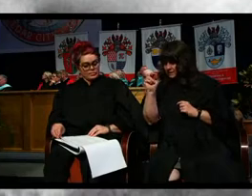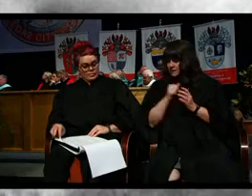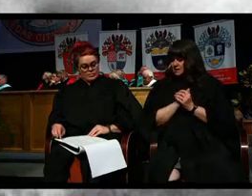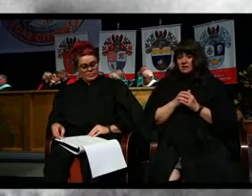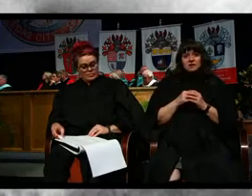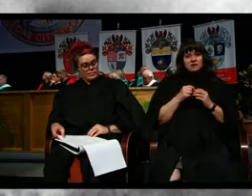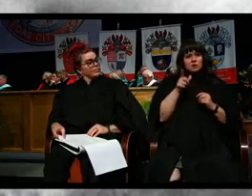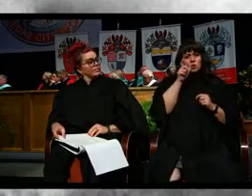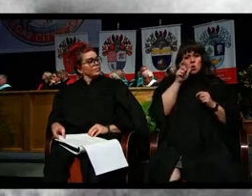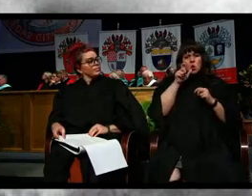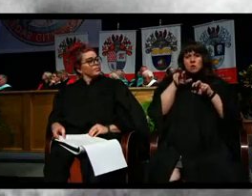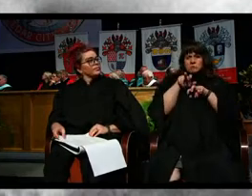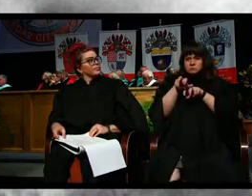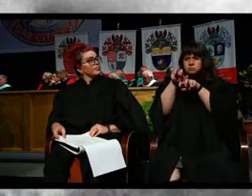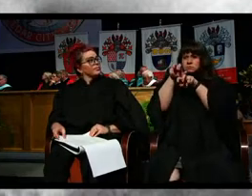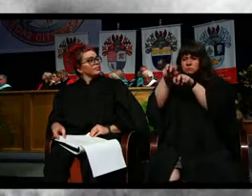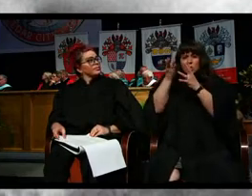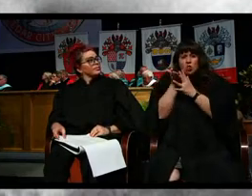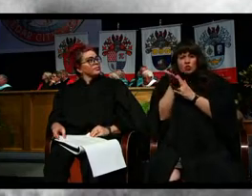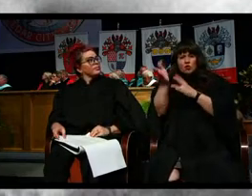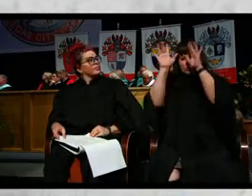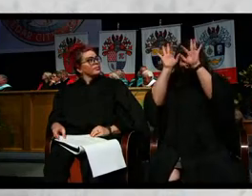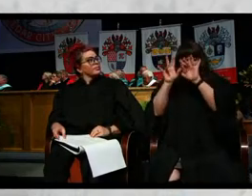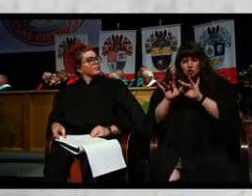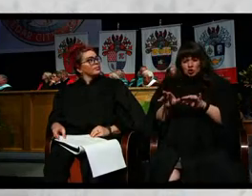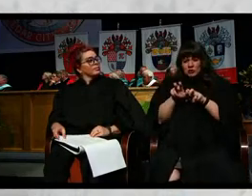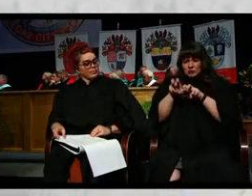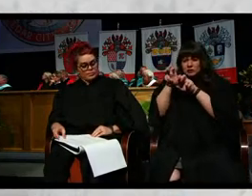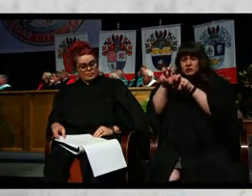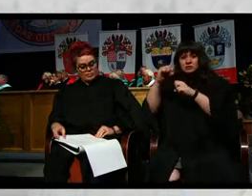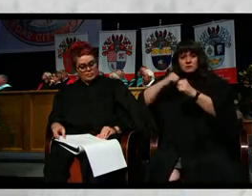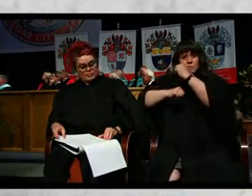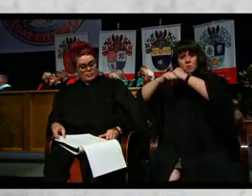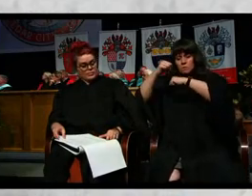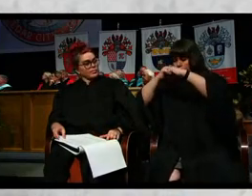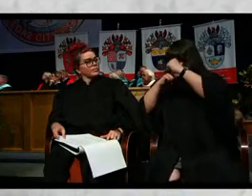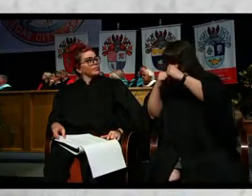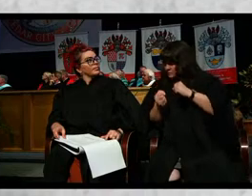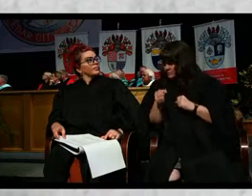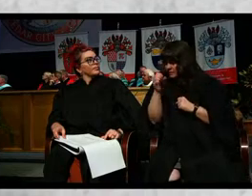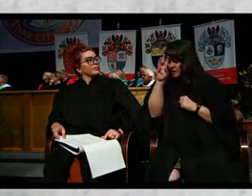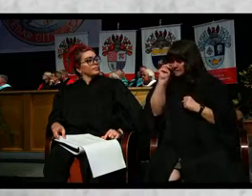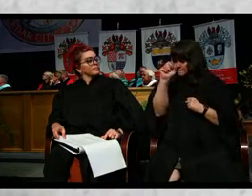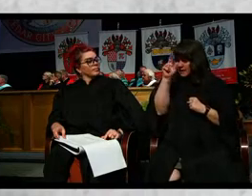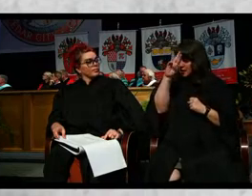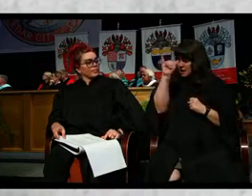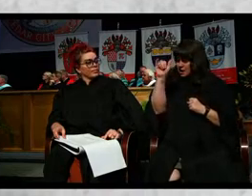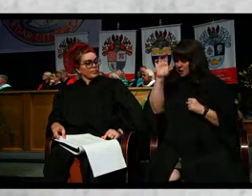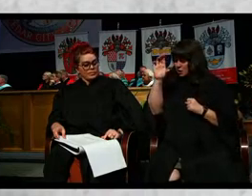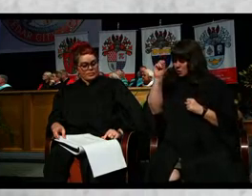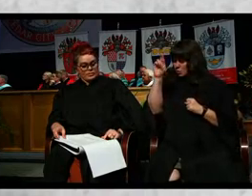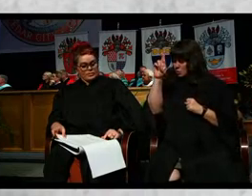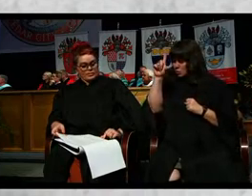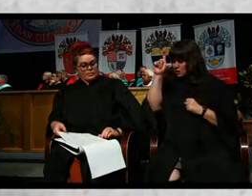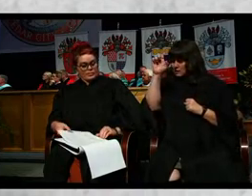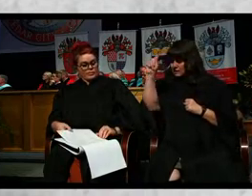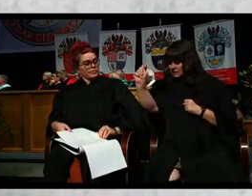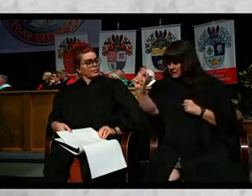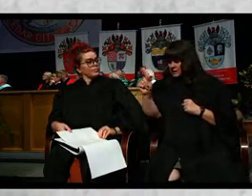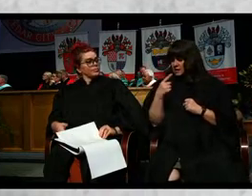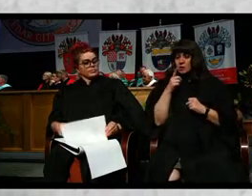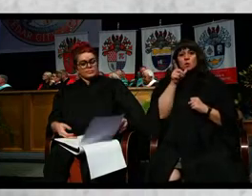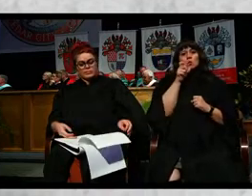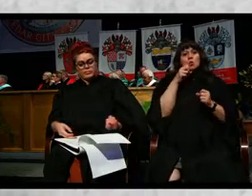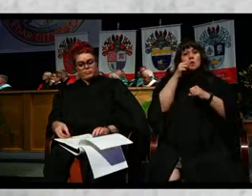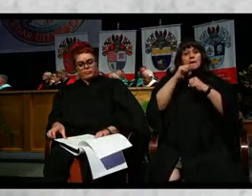lumber to construct Old Main. And Mary Corlett, who organized and distributed all of the food, supplies, and equipment needed for